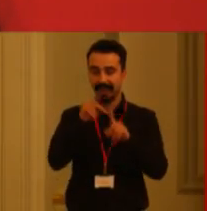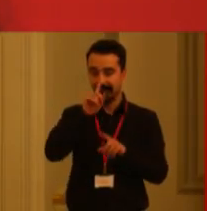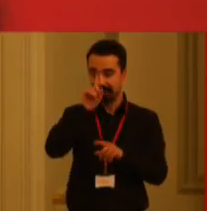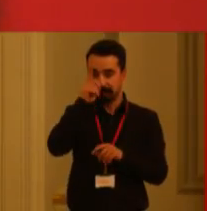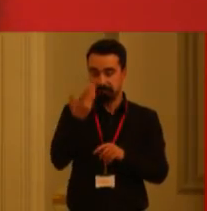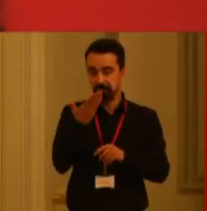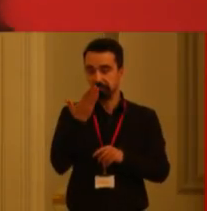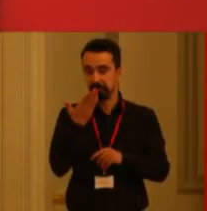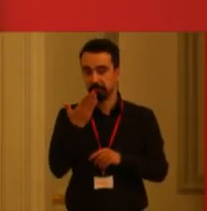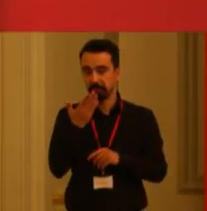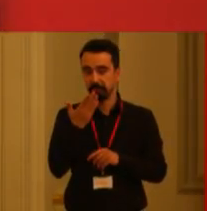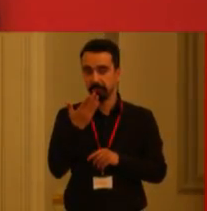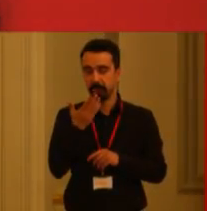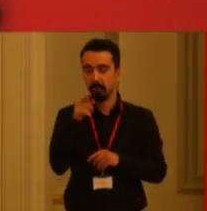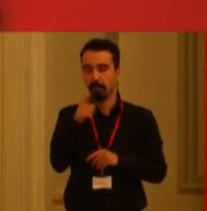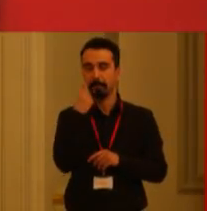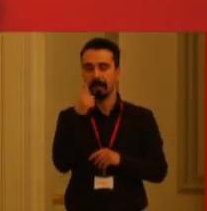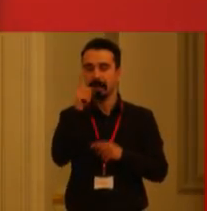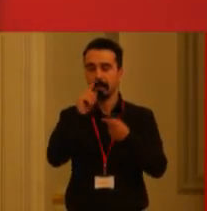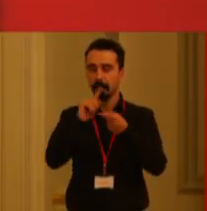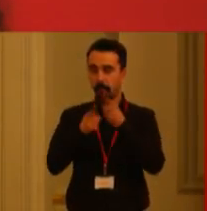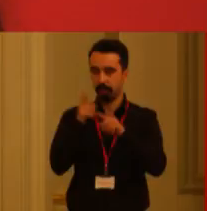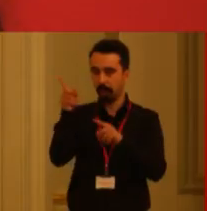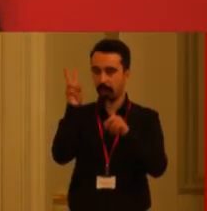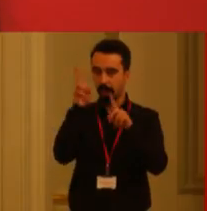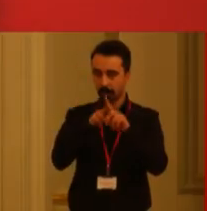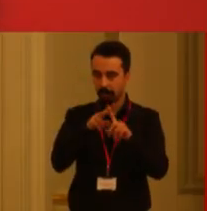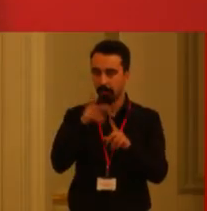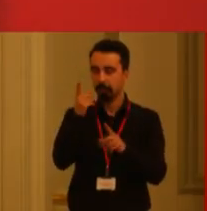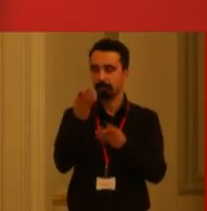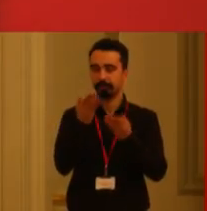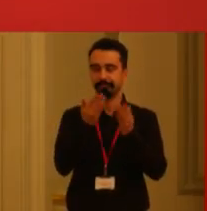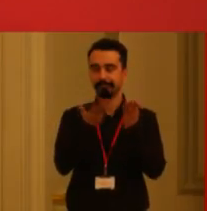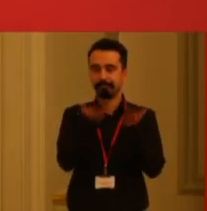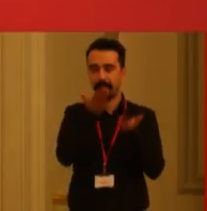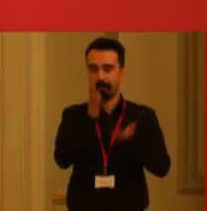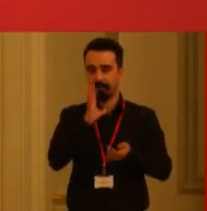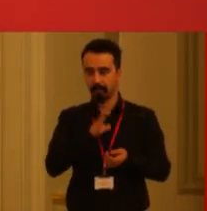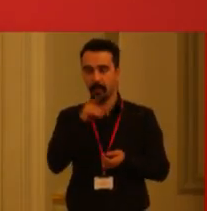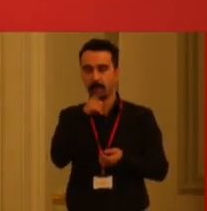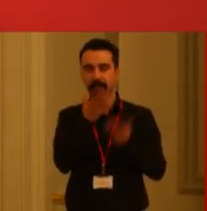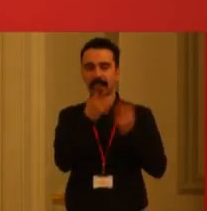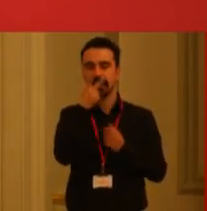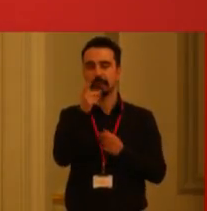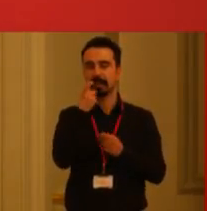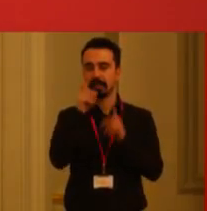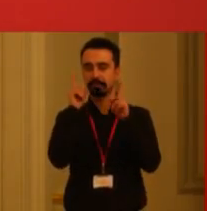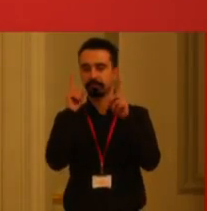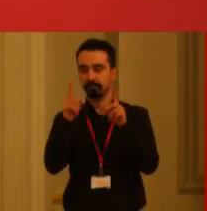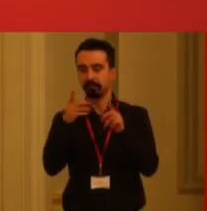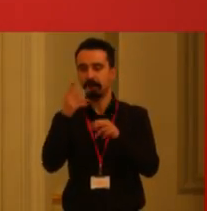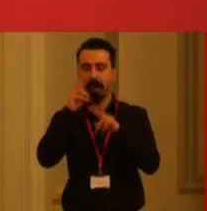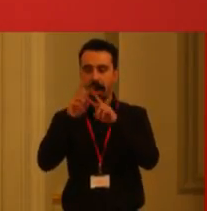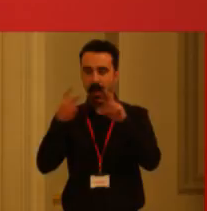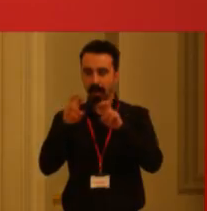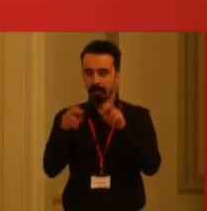participate. But there is no one single mode of participation. There is there were some ratios mentioned about